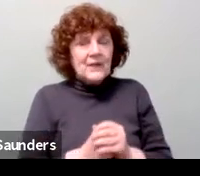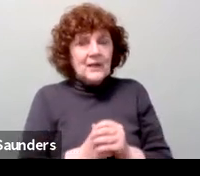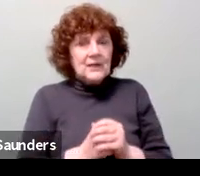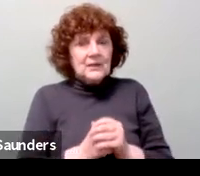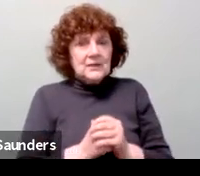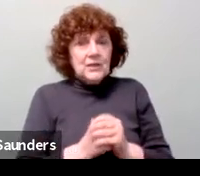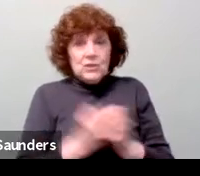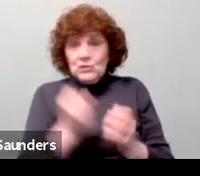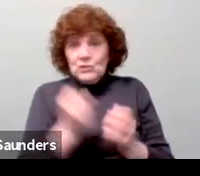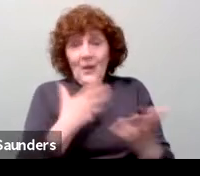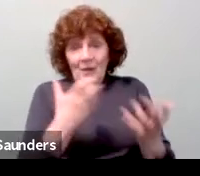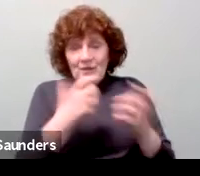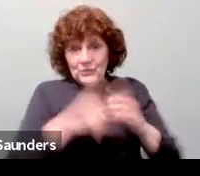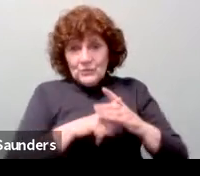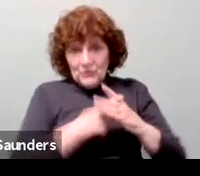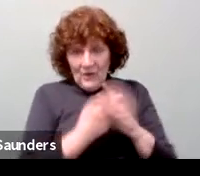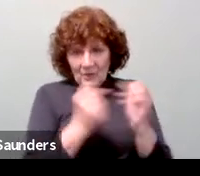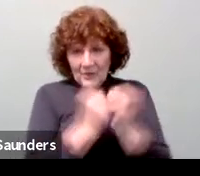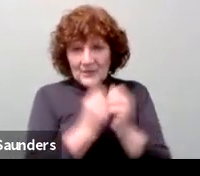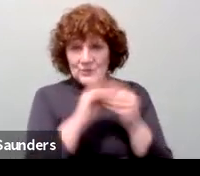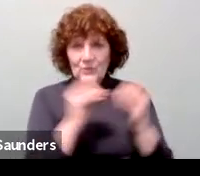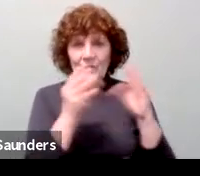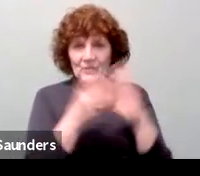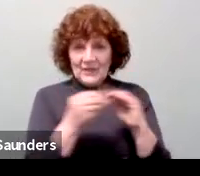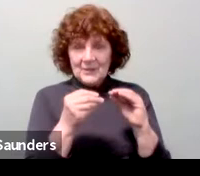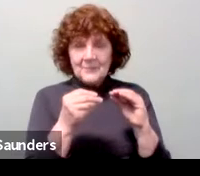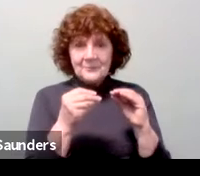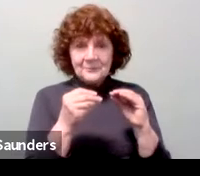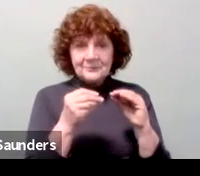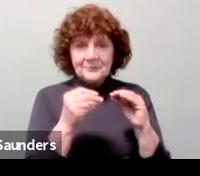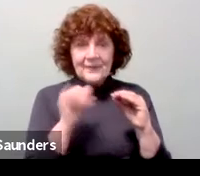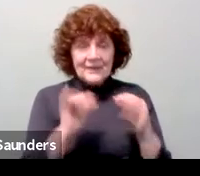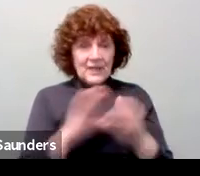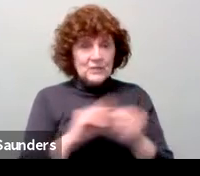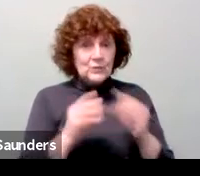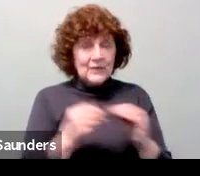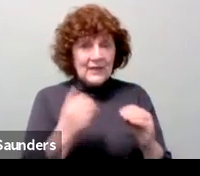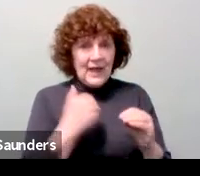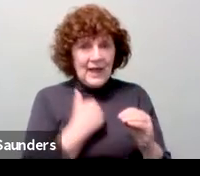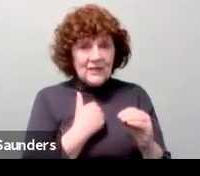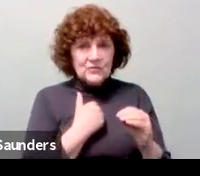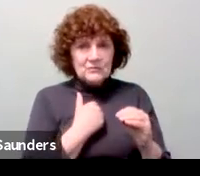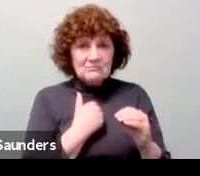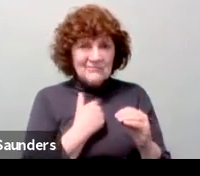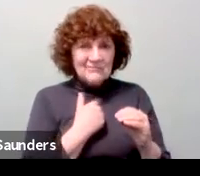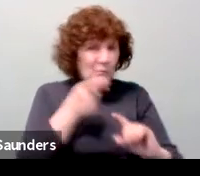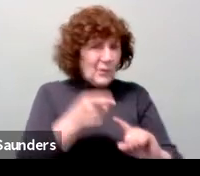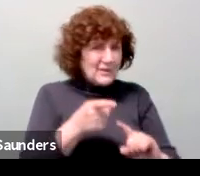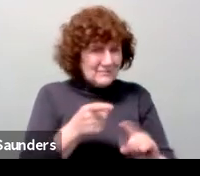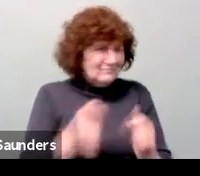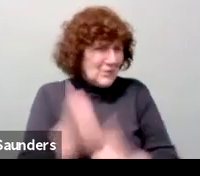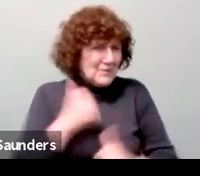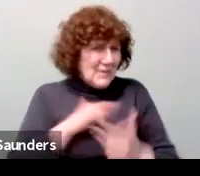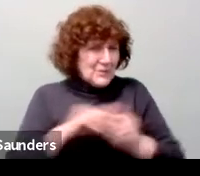So I want to start with a story, and it's a story that has, a point, as most of my stories